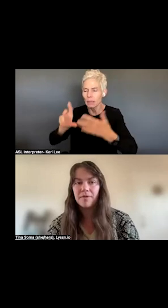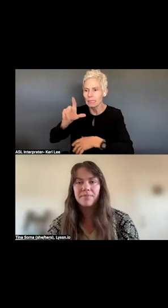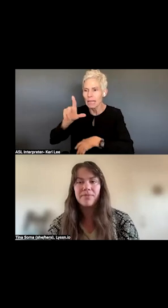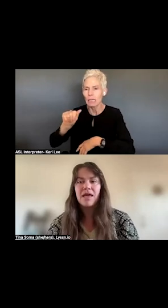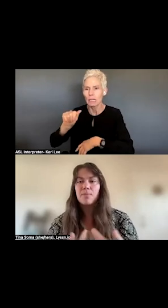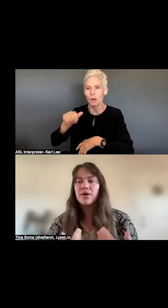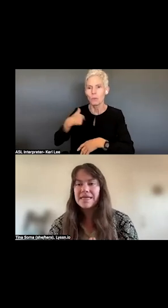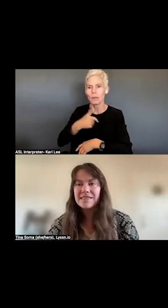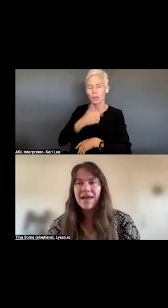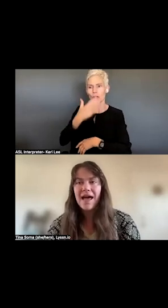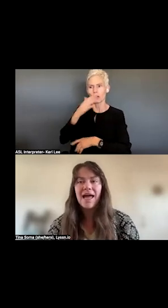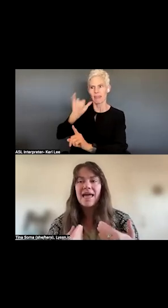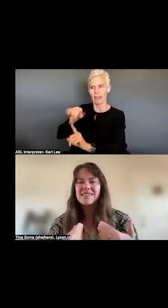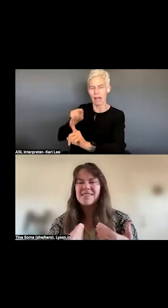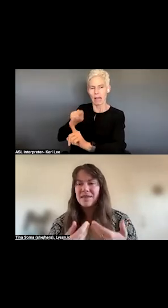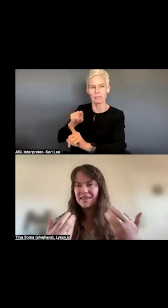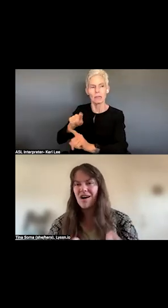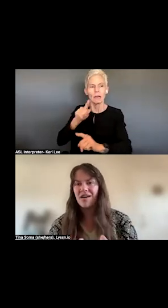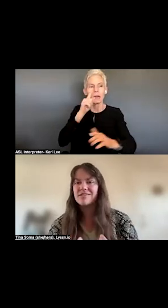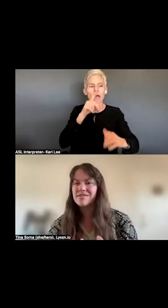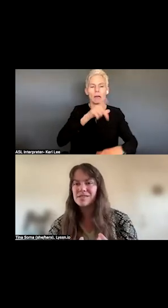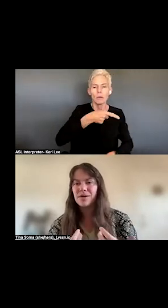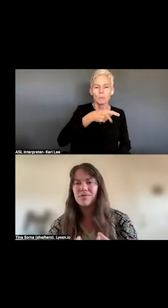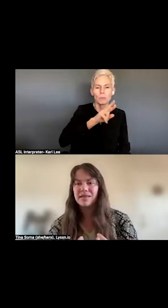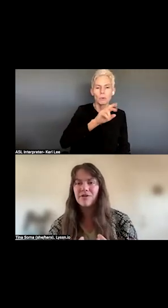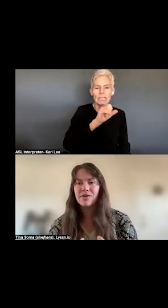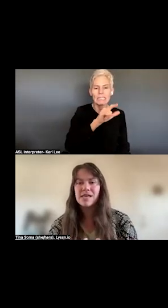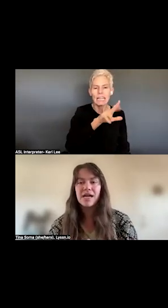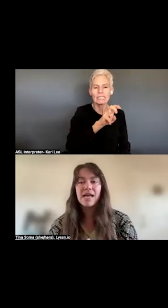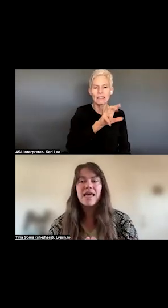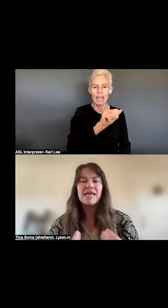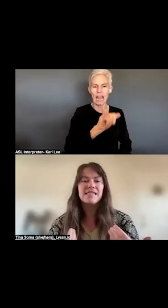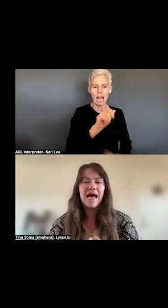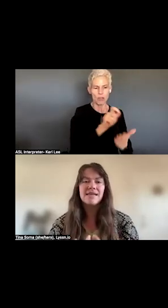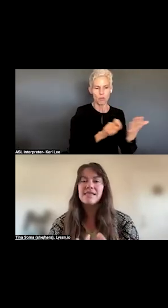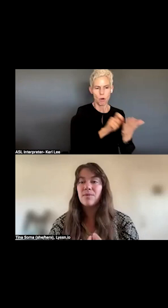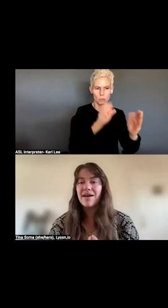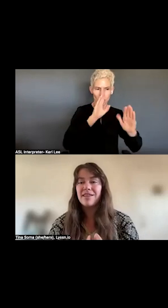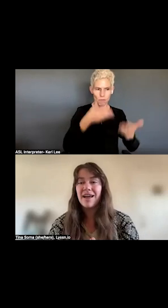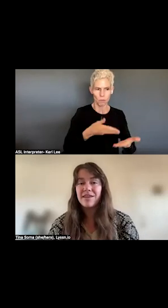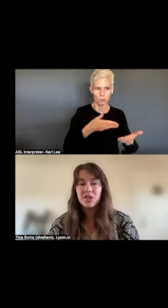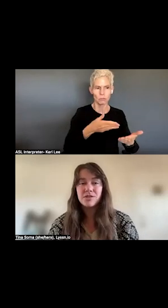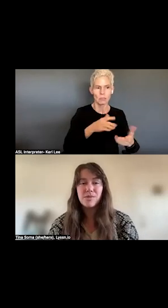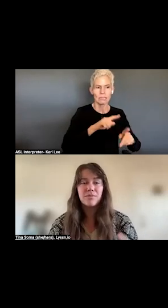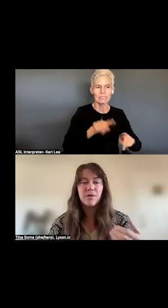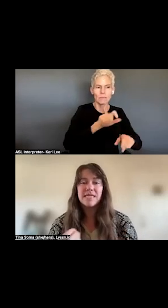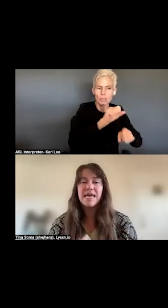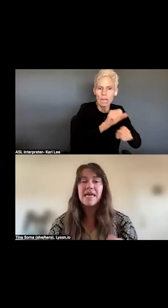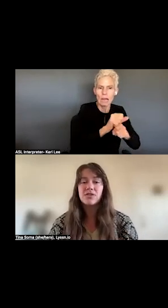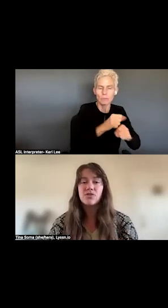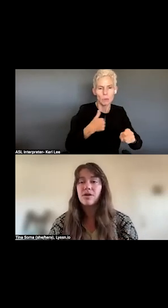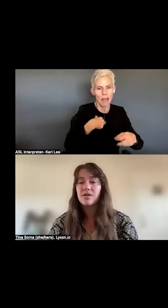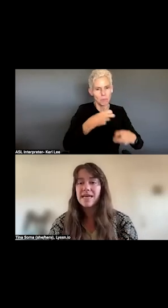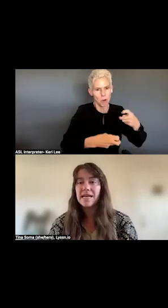of problem. Predictive AI, and something that the authors of this book really focus on, is a task that we have a lot of issues with, where we're